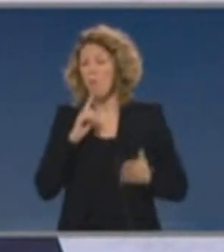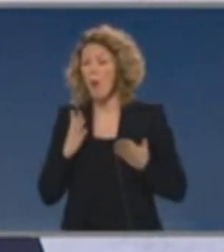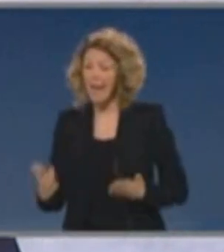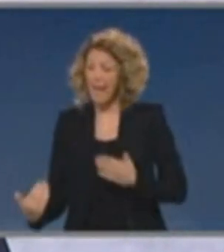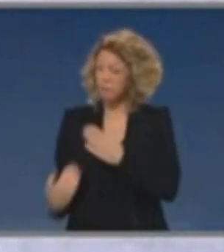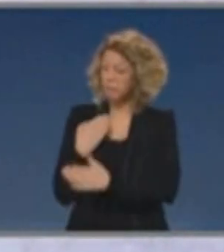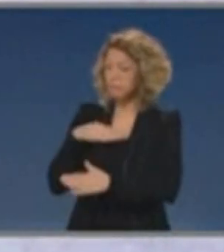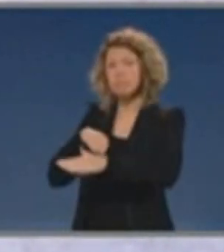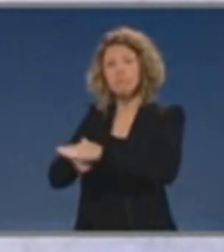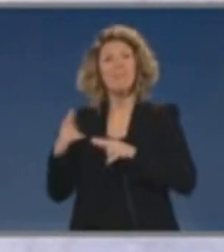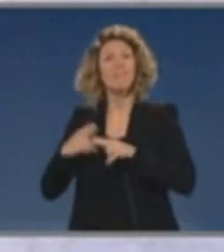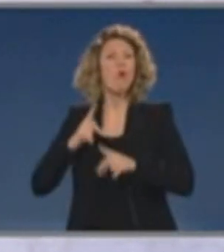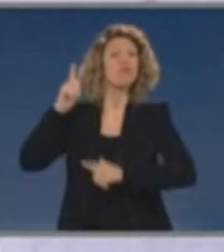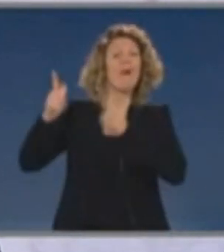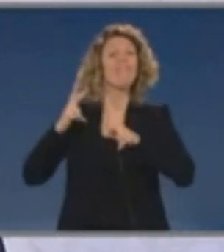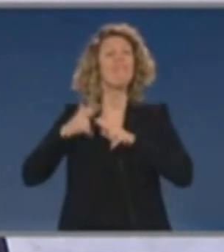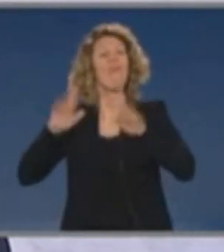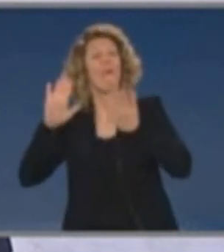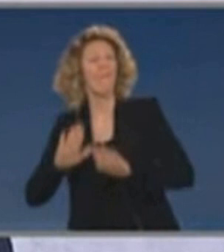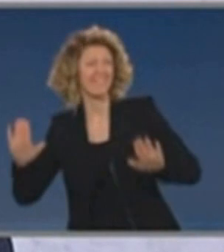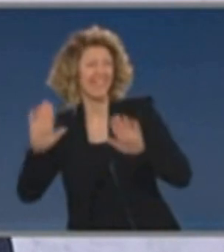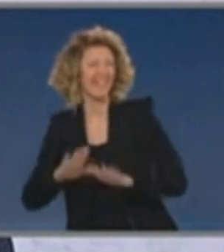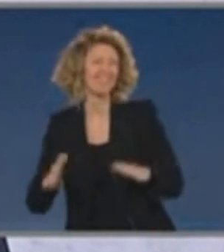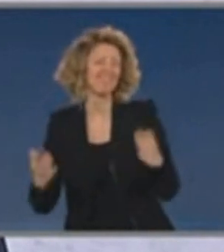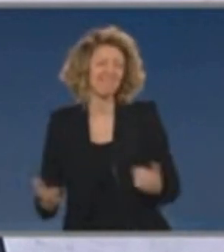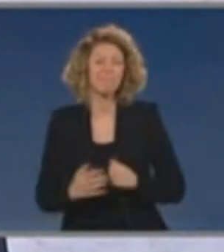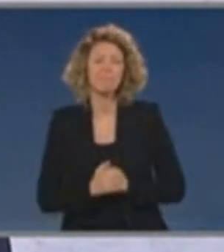that National Cabinet timetable. You also know